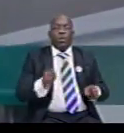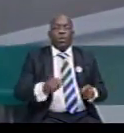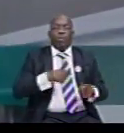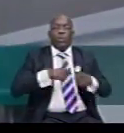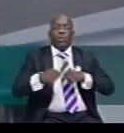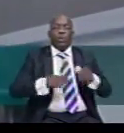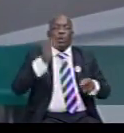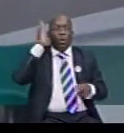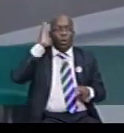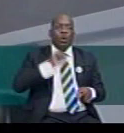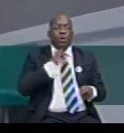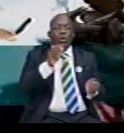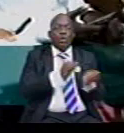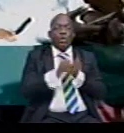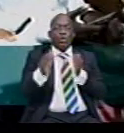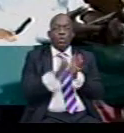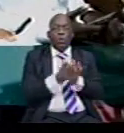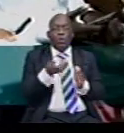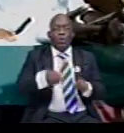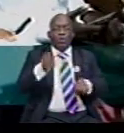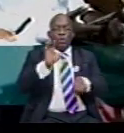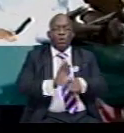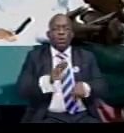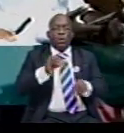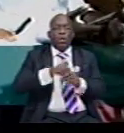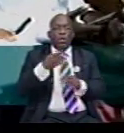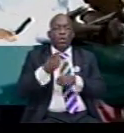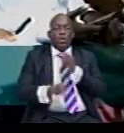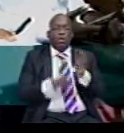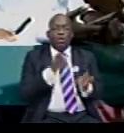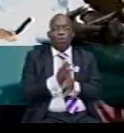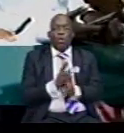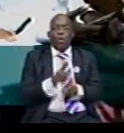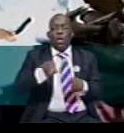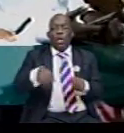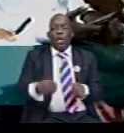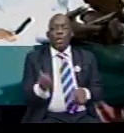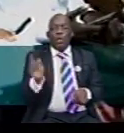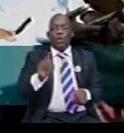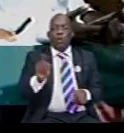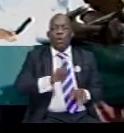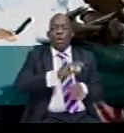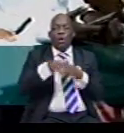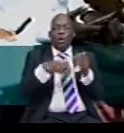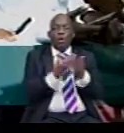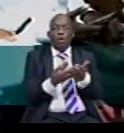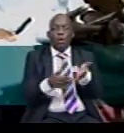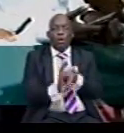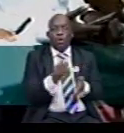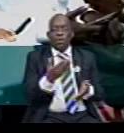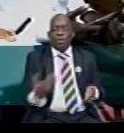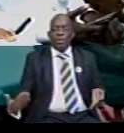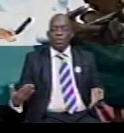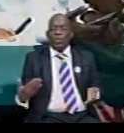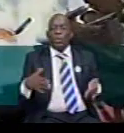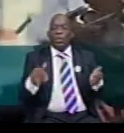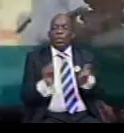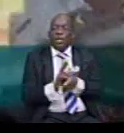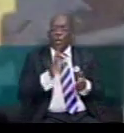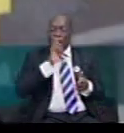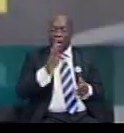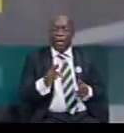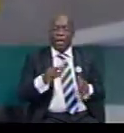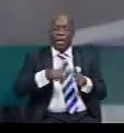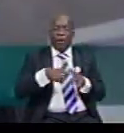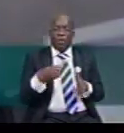church in the world, anywhere. All those things that are the beginning of sorrows on